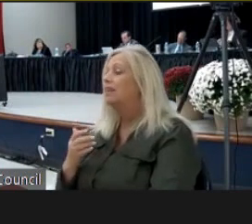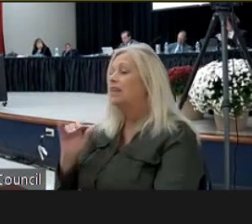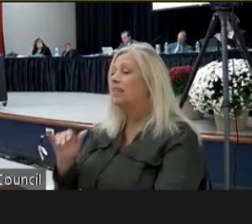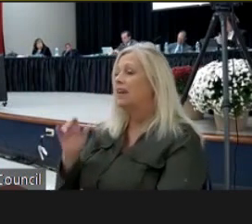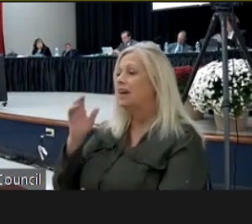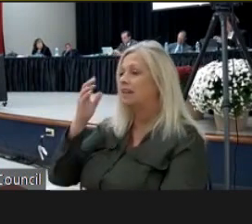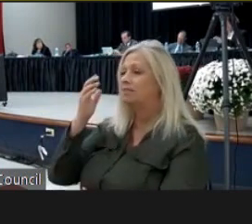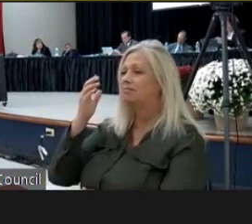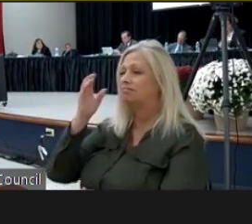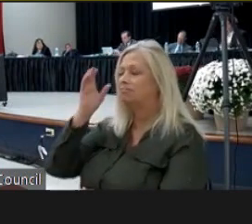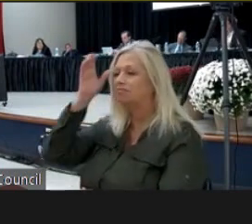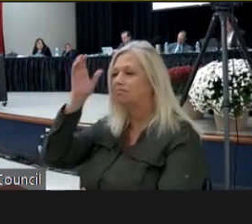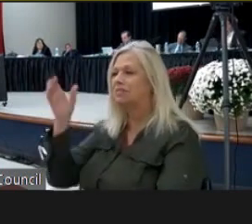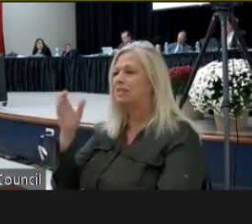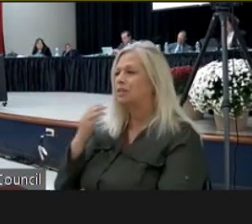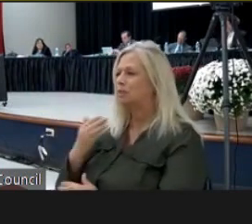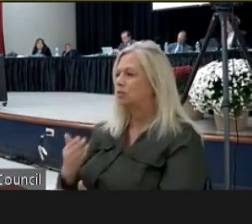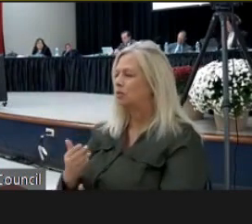to a completion